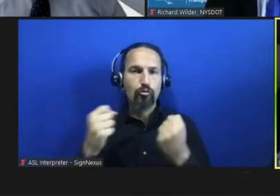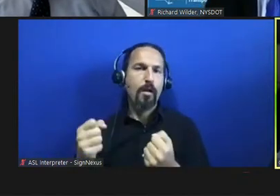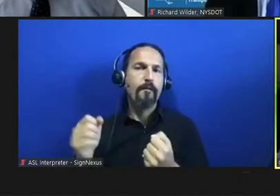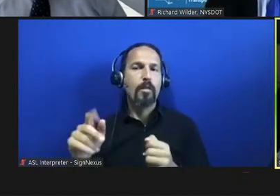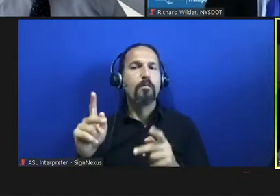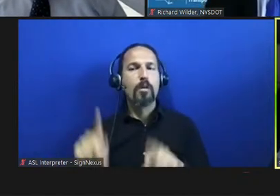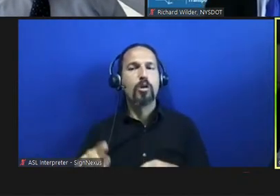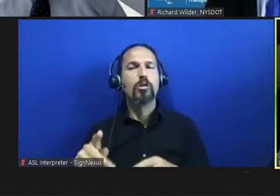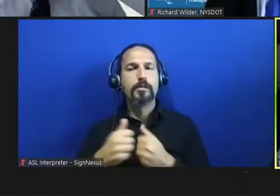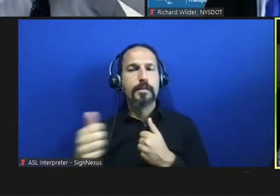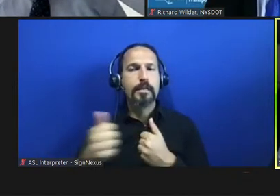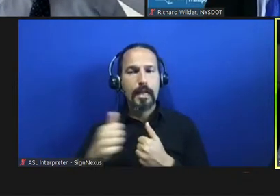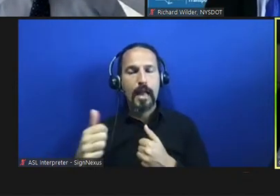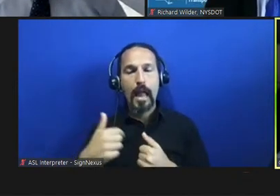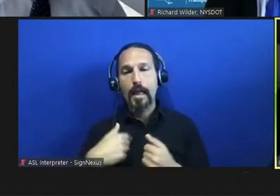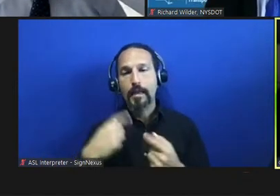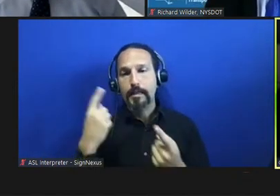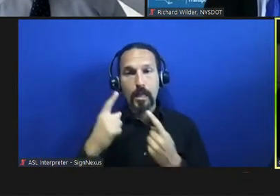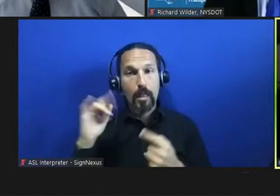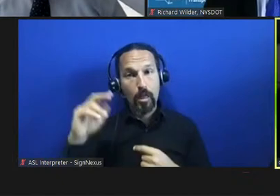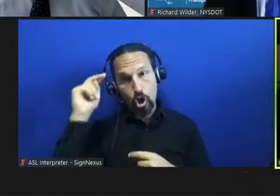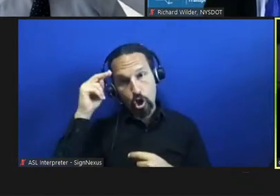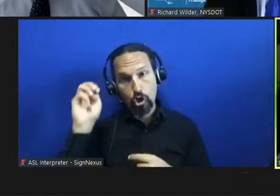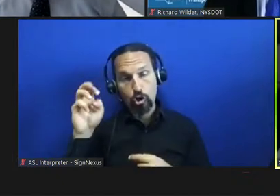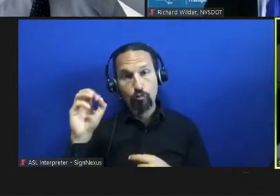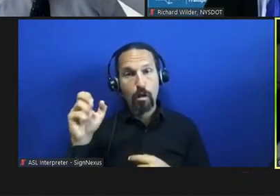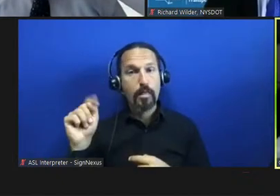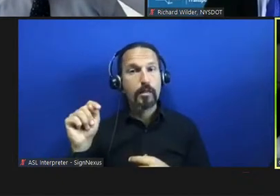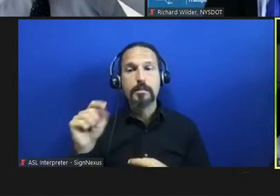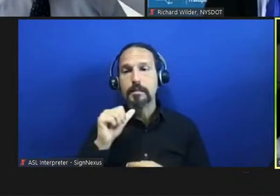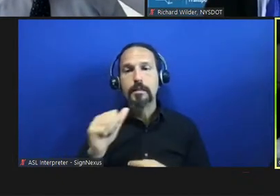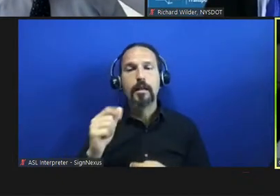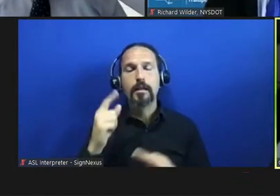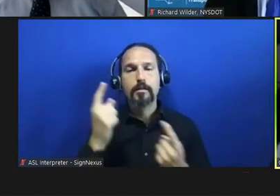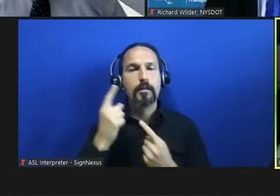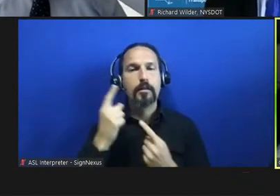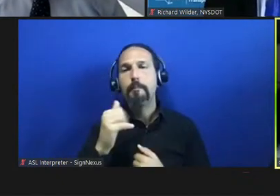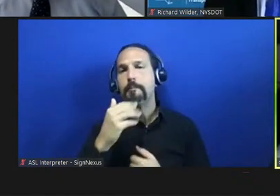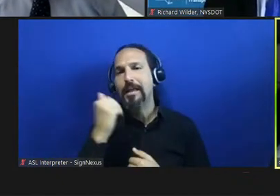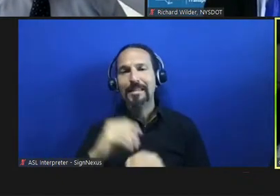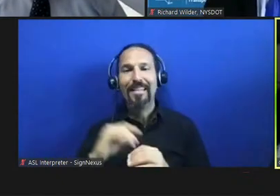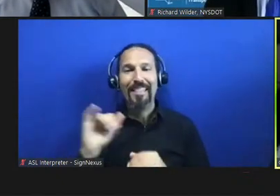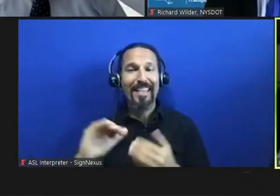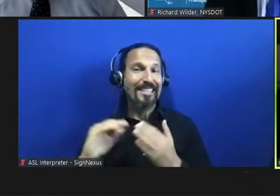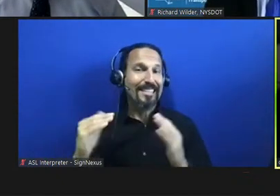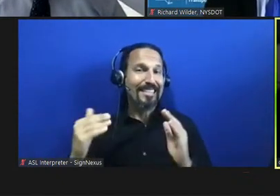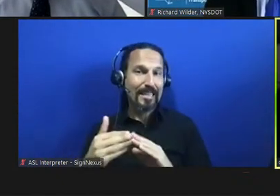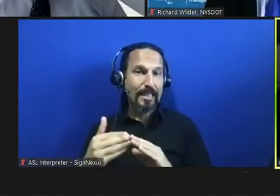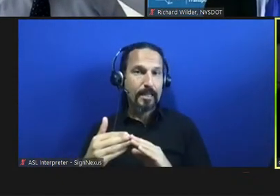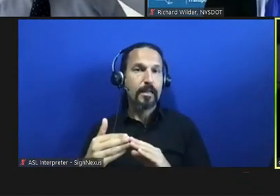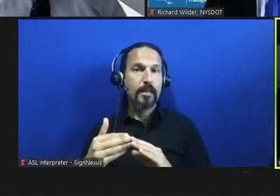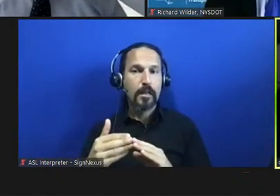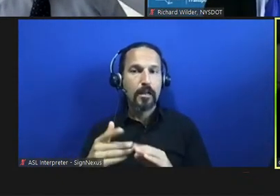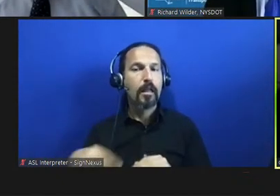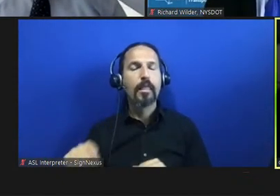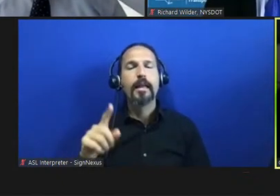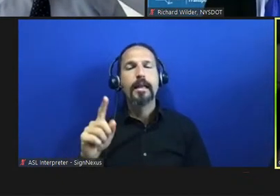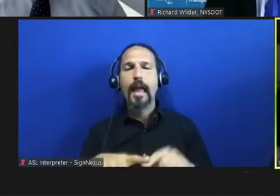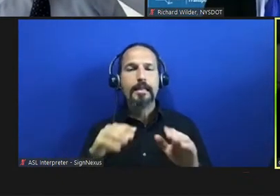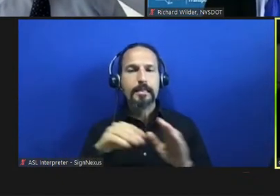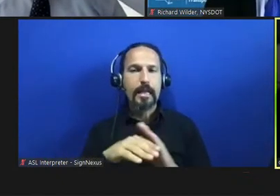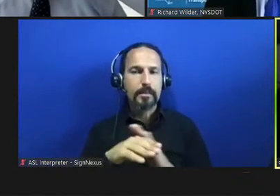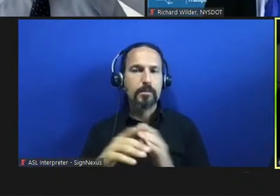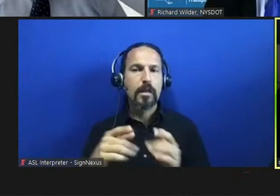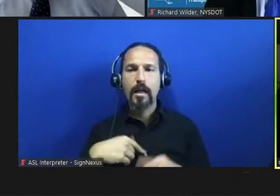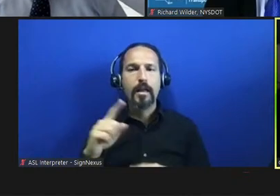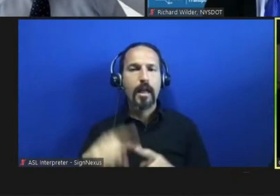in when I'm considering a neurologist I won't be able to consider some of the best neurologists in the city because they will be inaccessible to me I won't